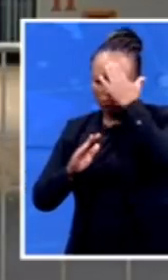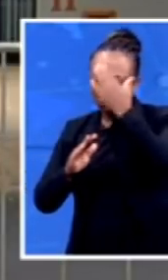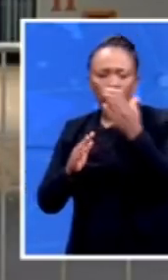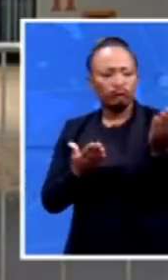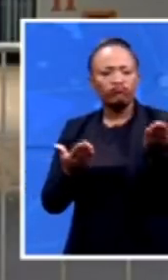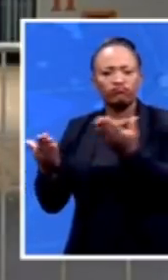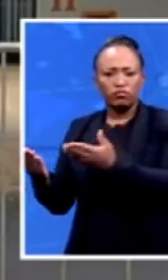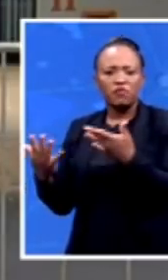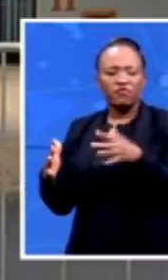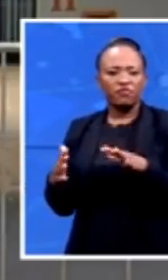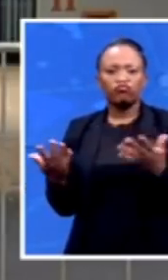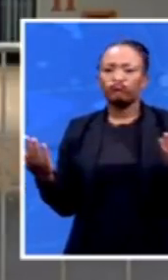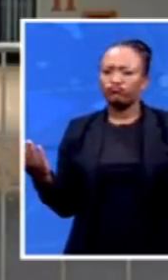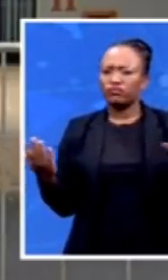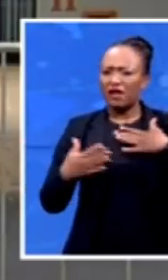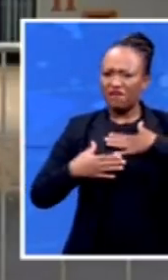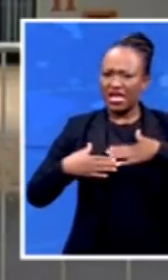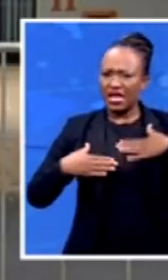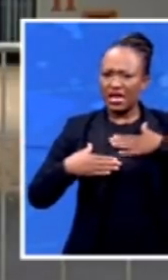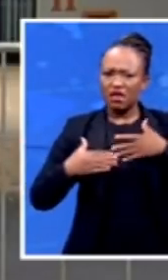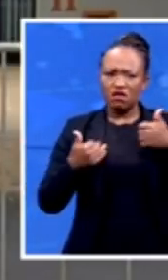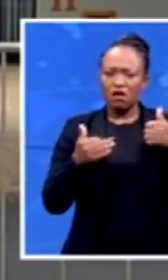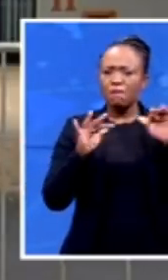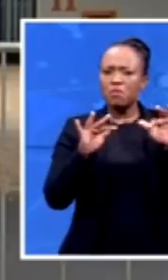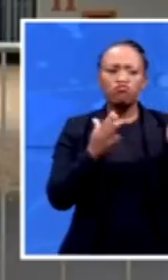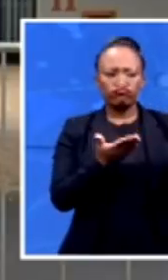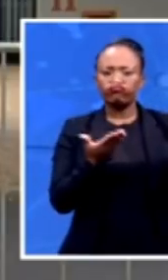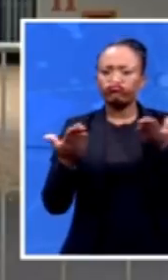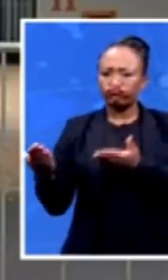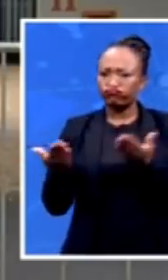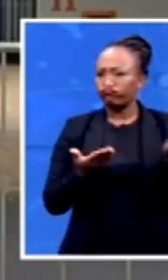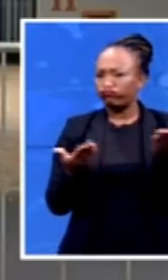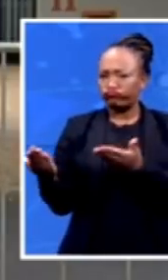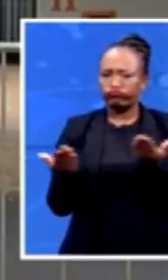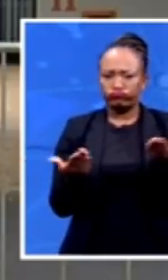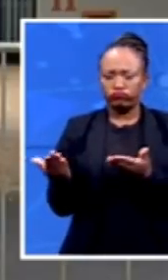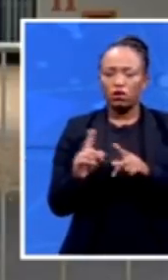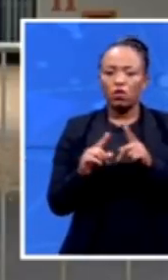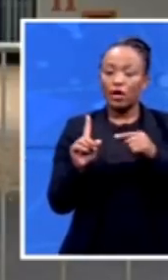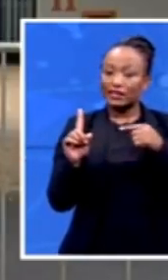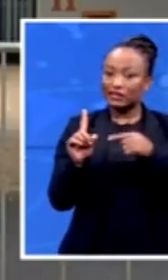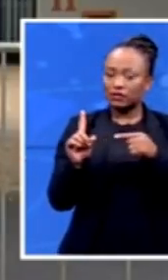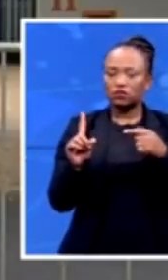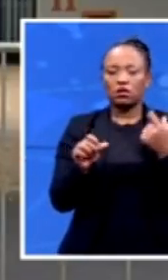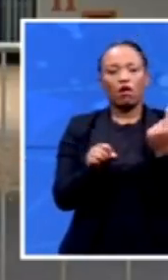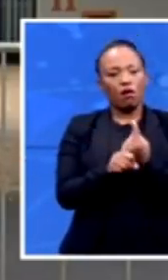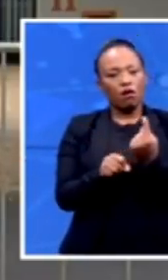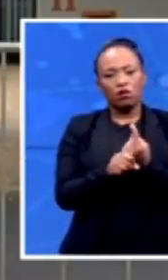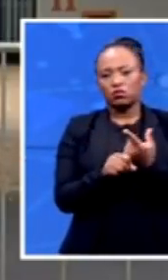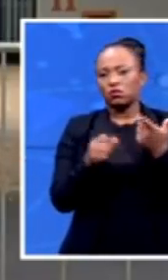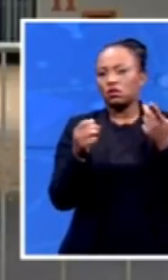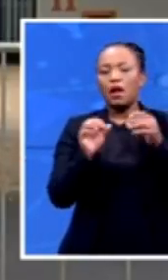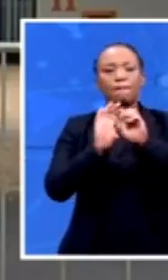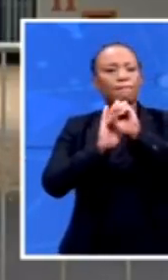that you get. People are welcome here. Desmond Tutu was also always a friend to the media as well, always welcoming the